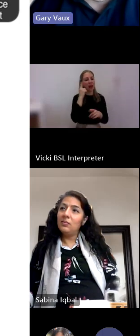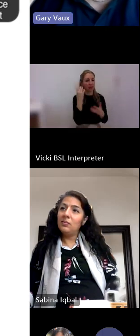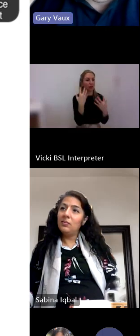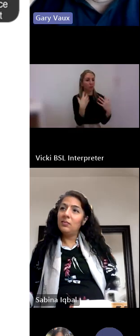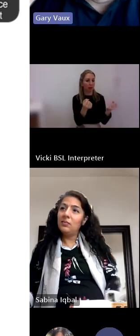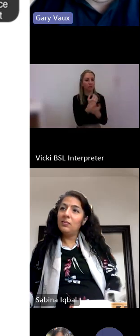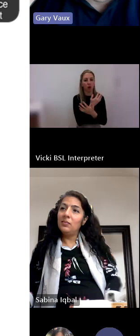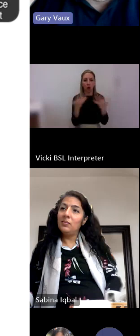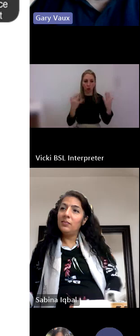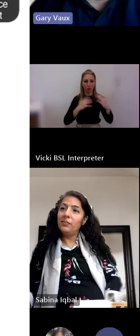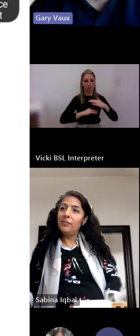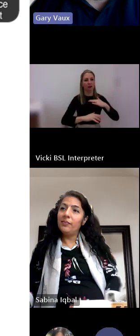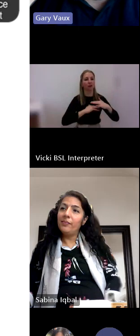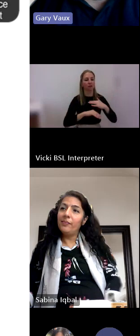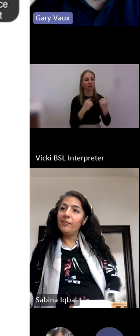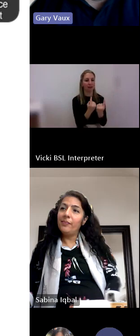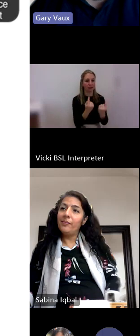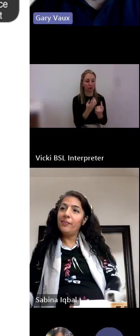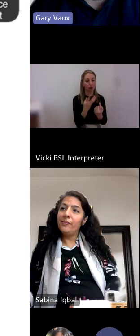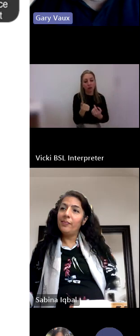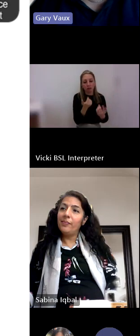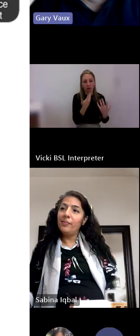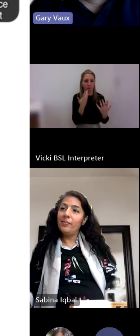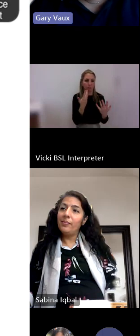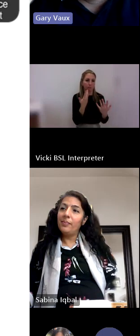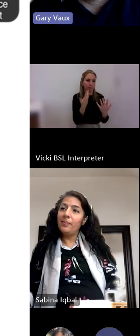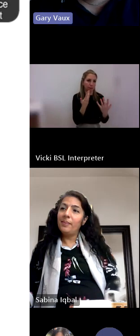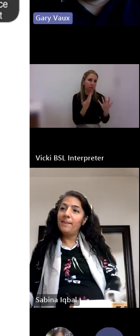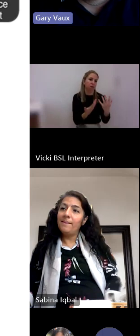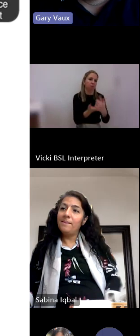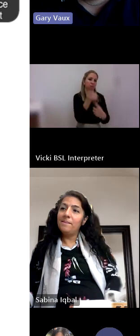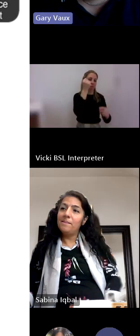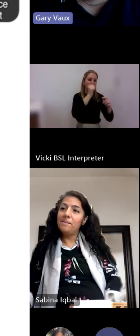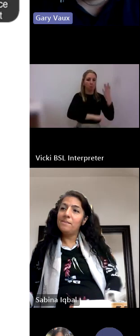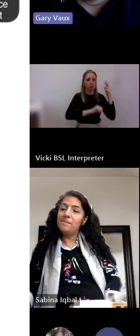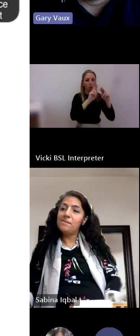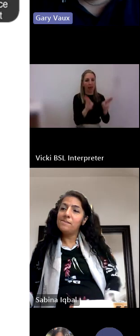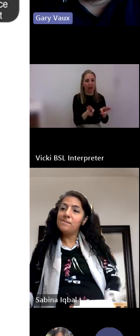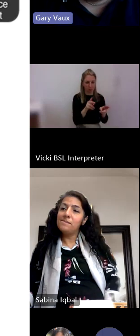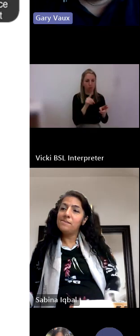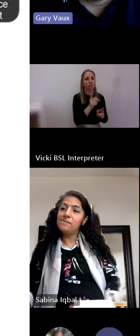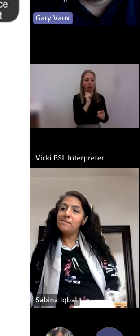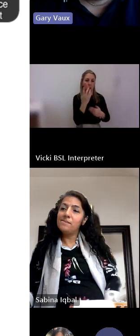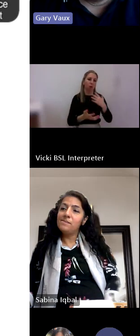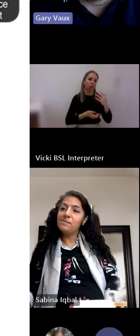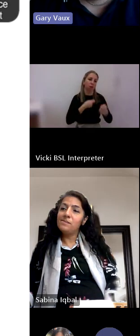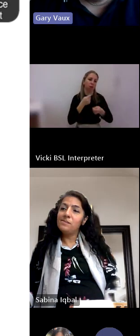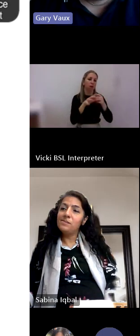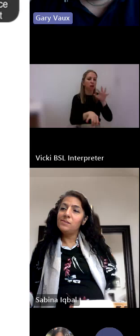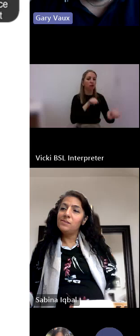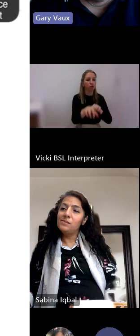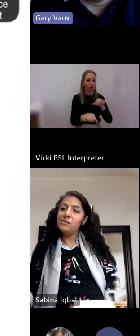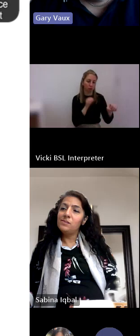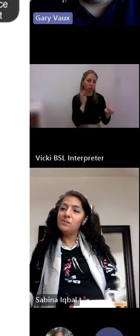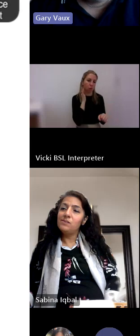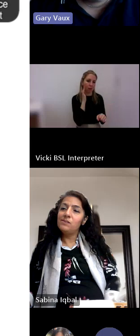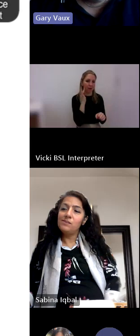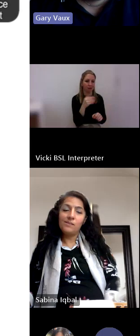income families who just got on the housing ladder, who I think are really going to be struggling in the next year or two as mortgage